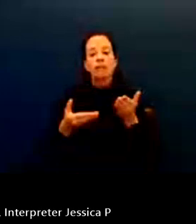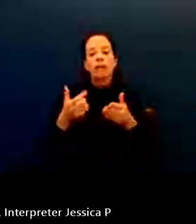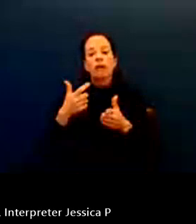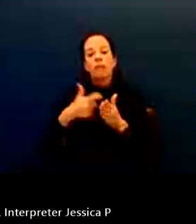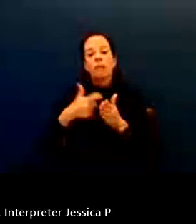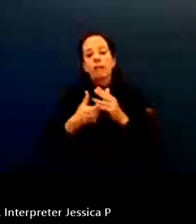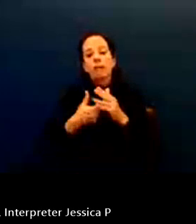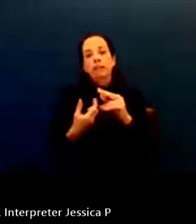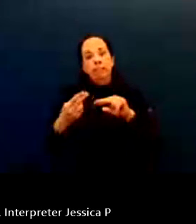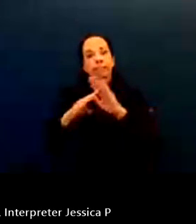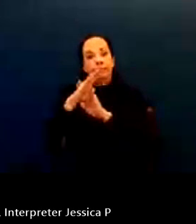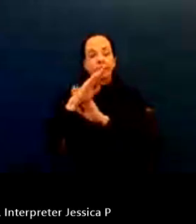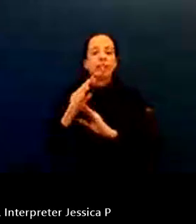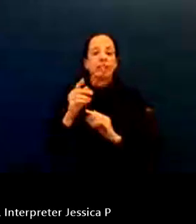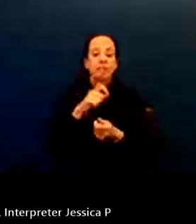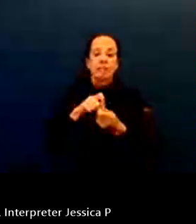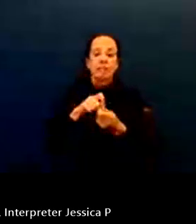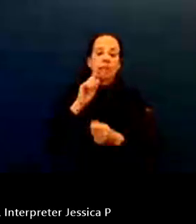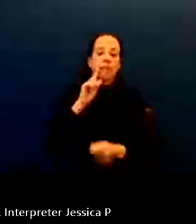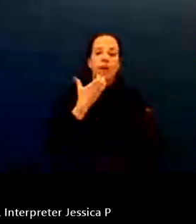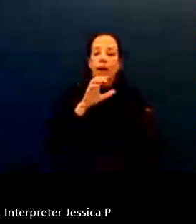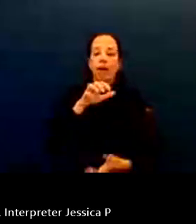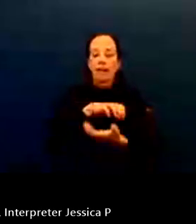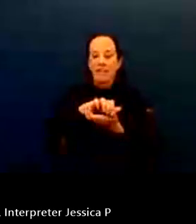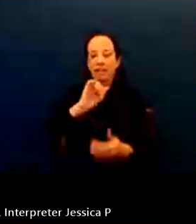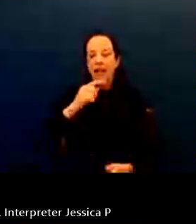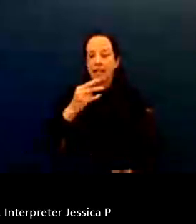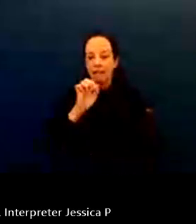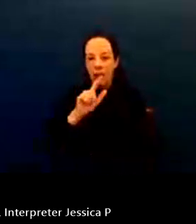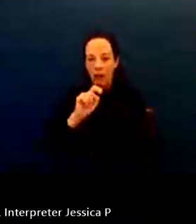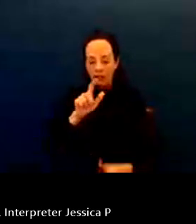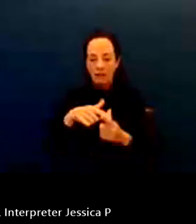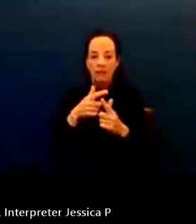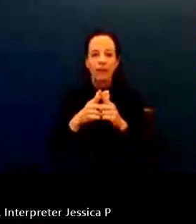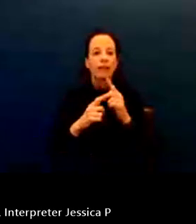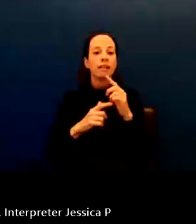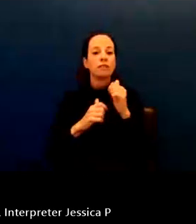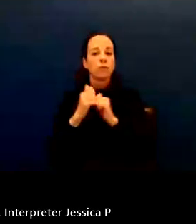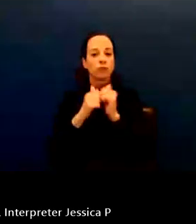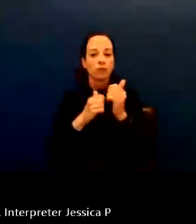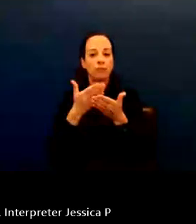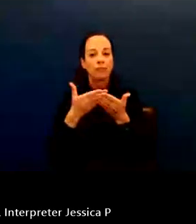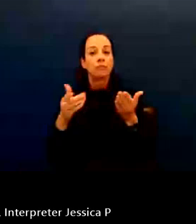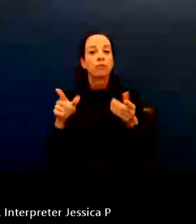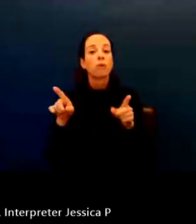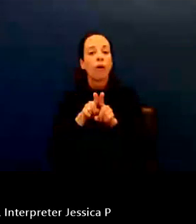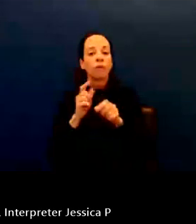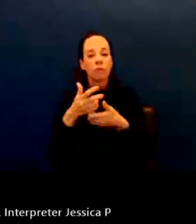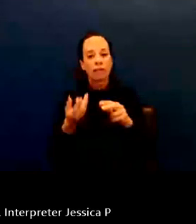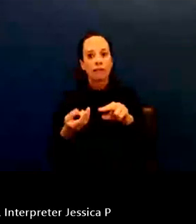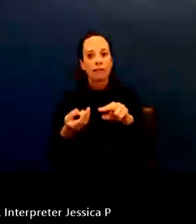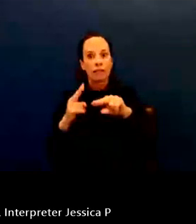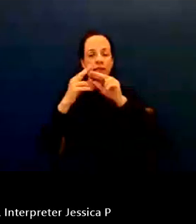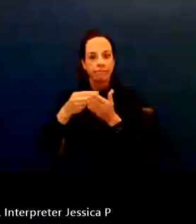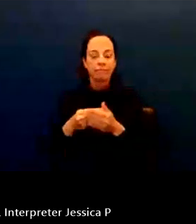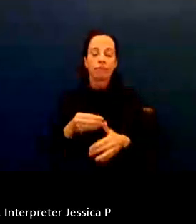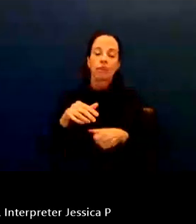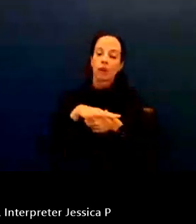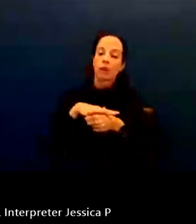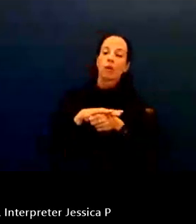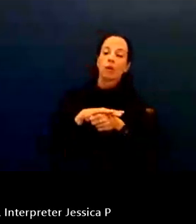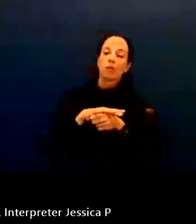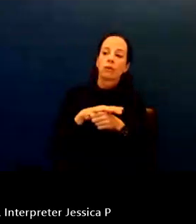for hot mix asphalt and structural materials, also contributed to the increase. Local agencies are